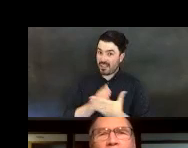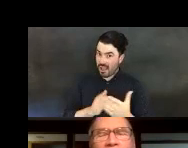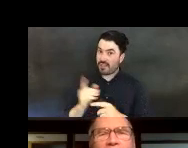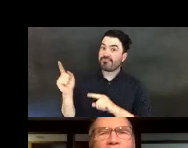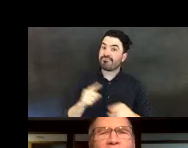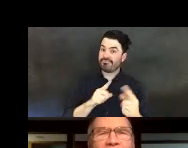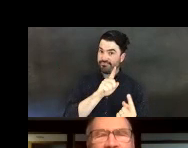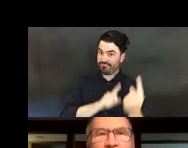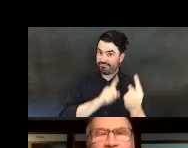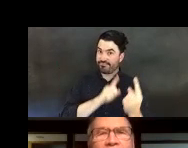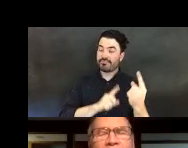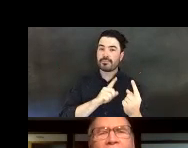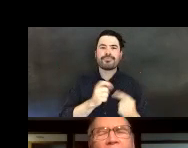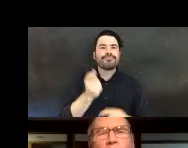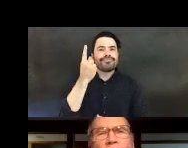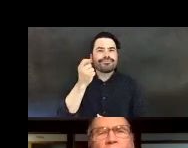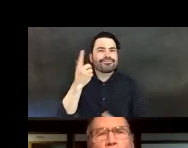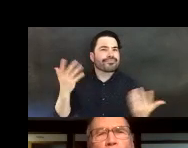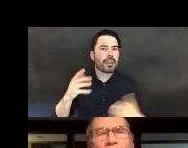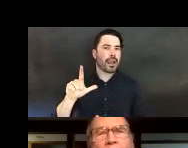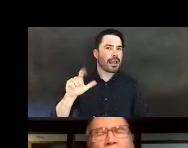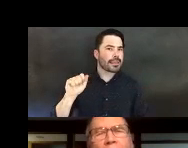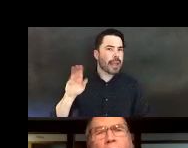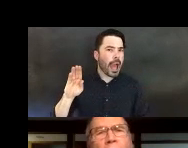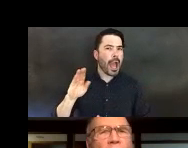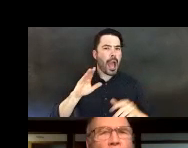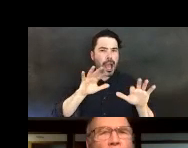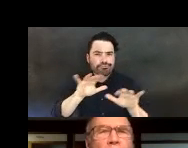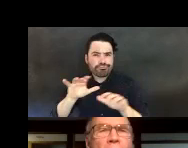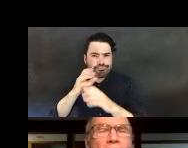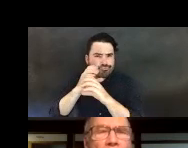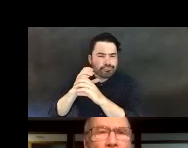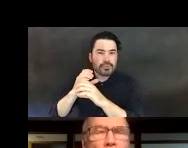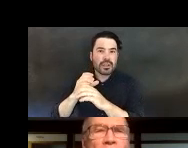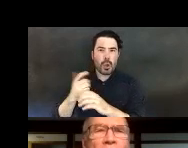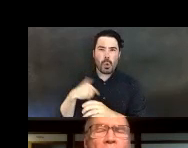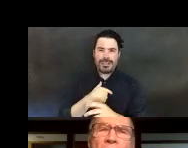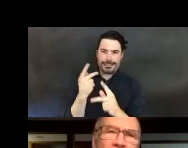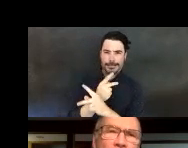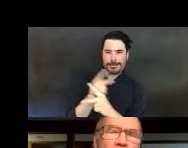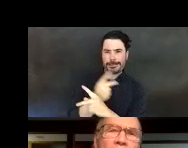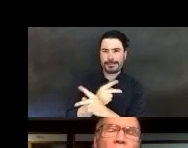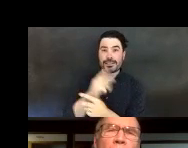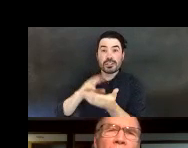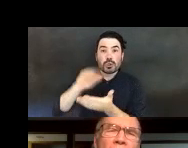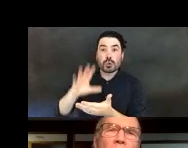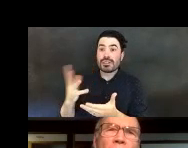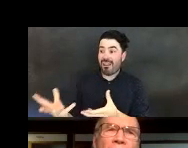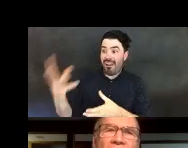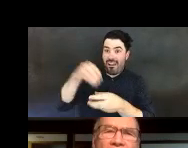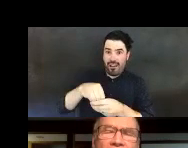you can imagine, for the labs, and we're incorporating how our students come into the labs, much like we're dealing with